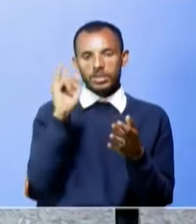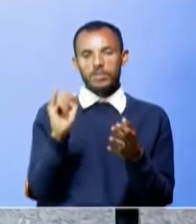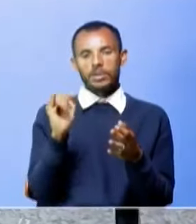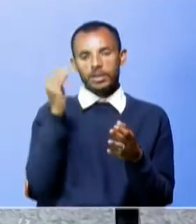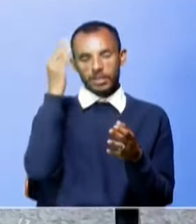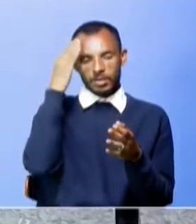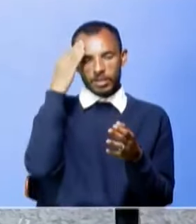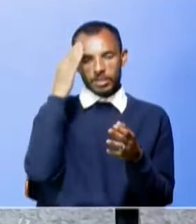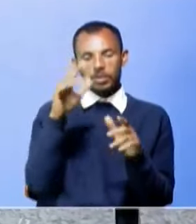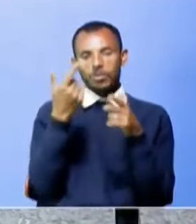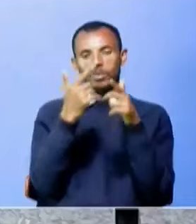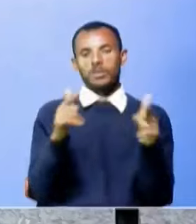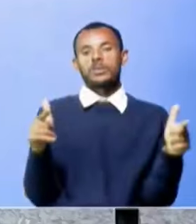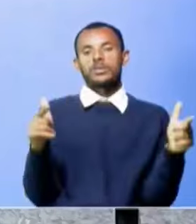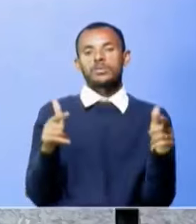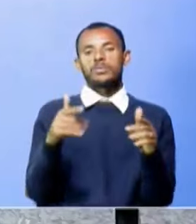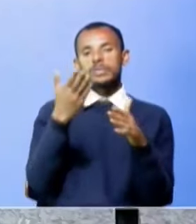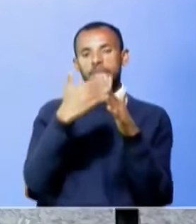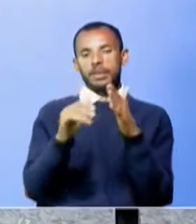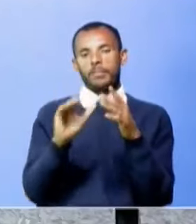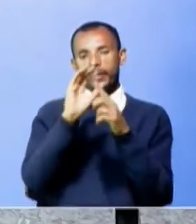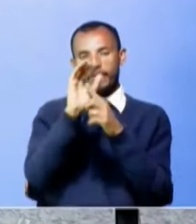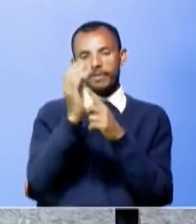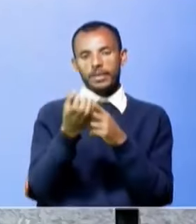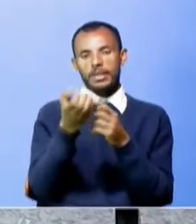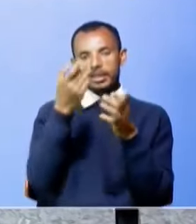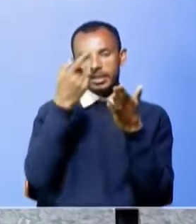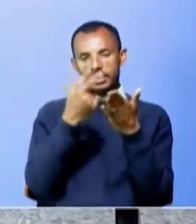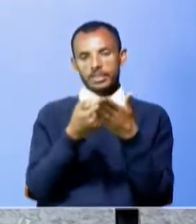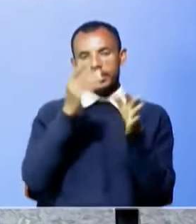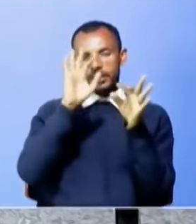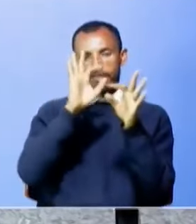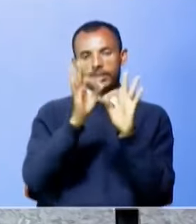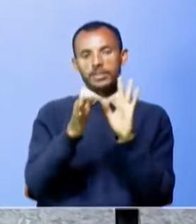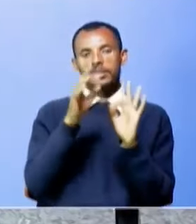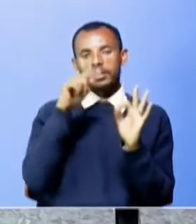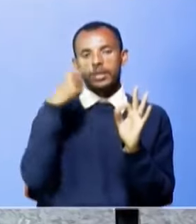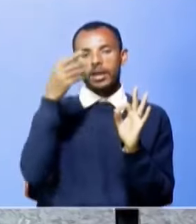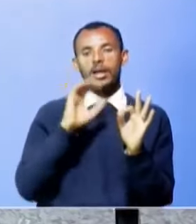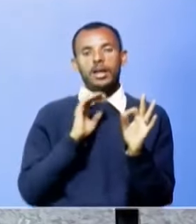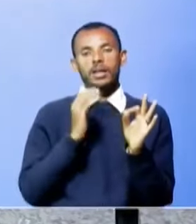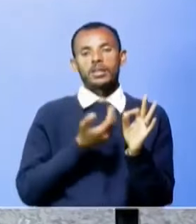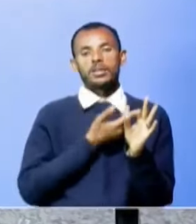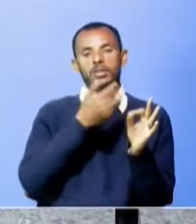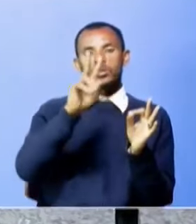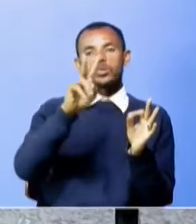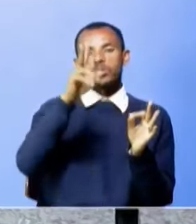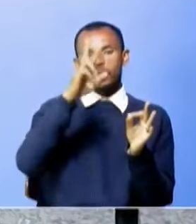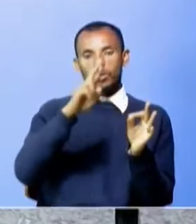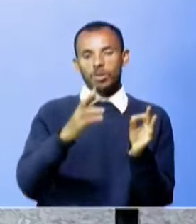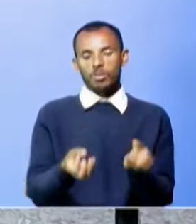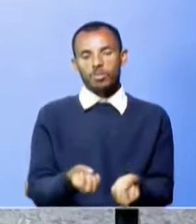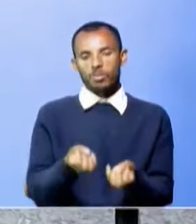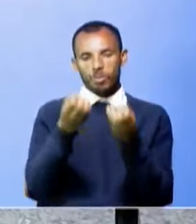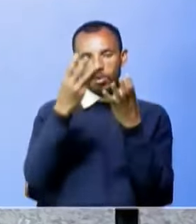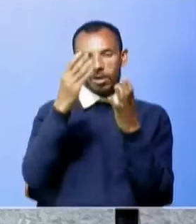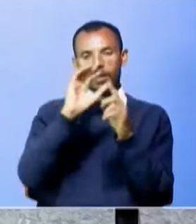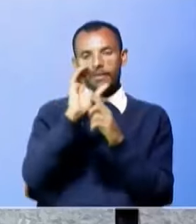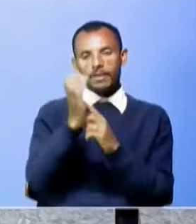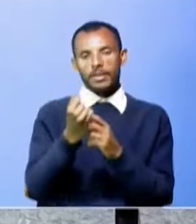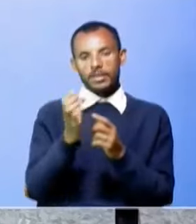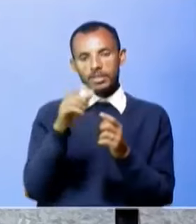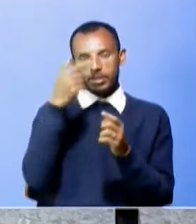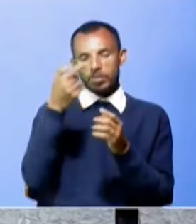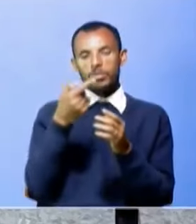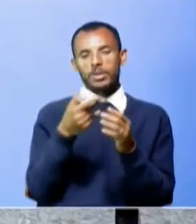determining the probability of some events. Okay, so this definition tells us 2 or more events are said to be